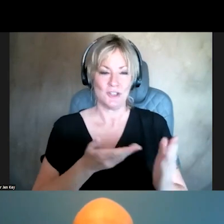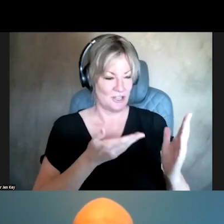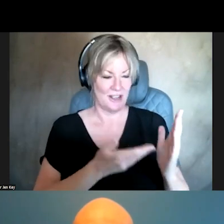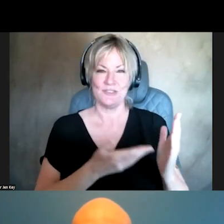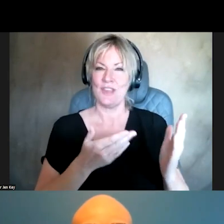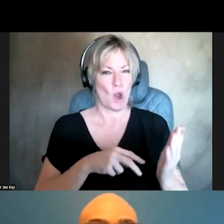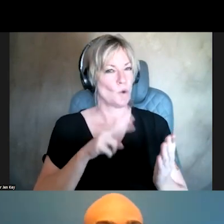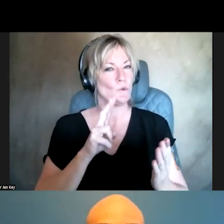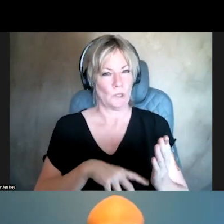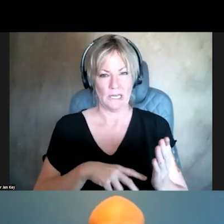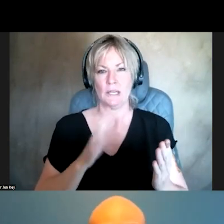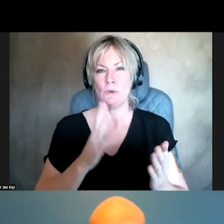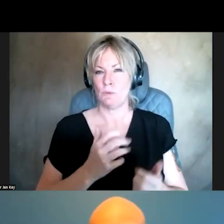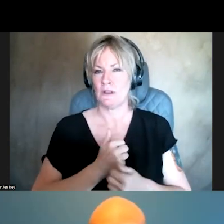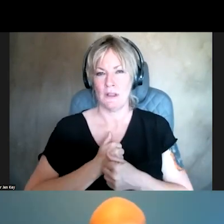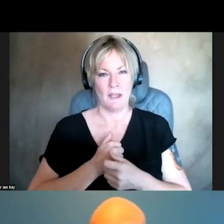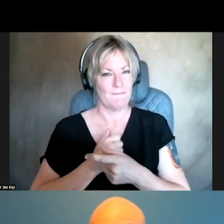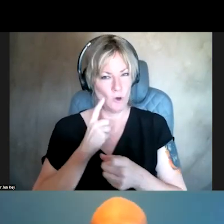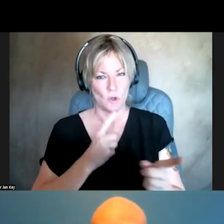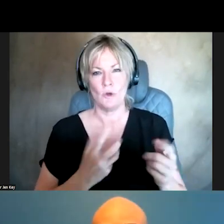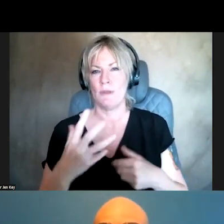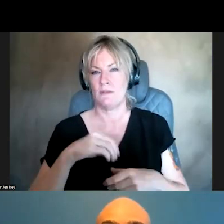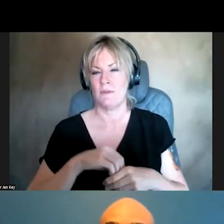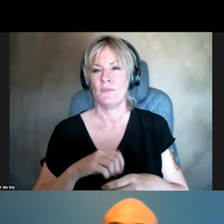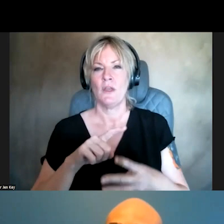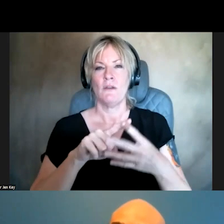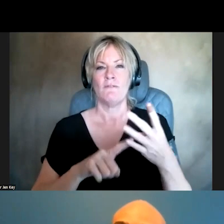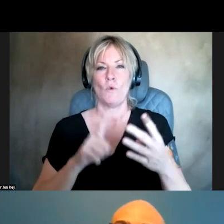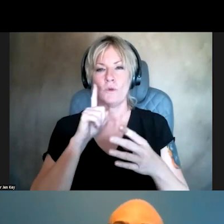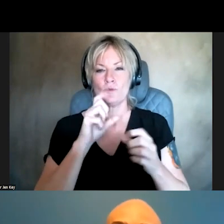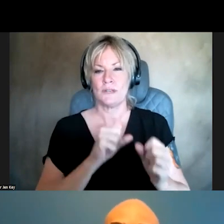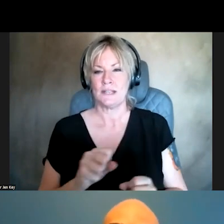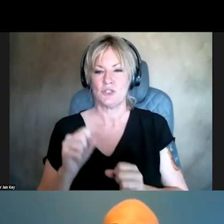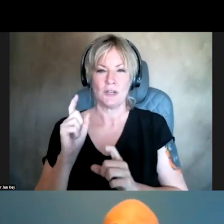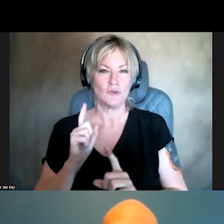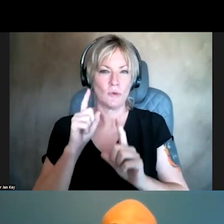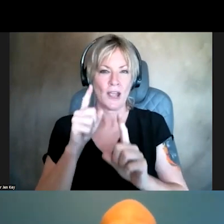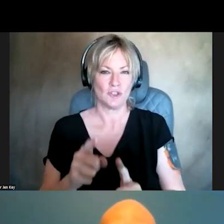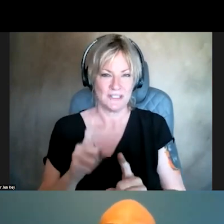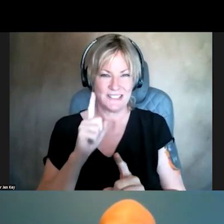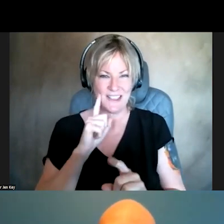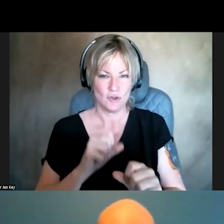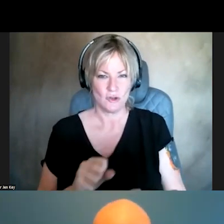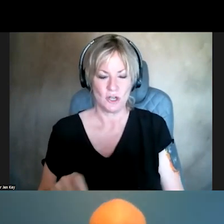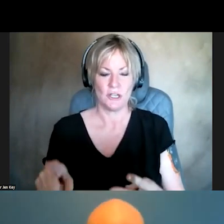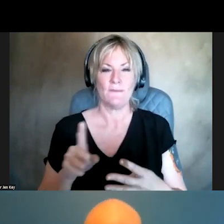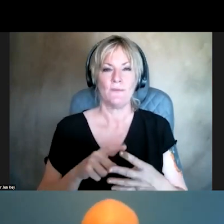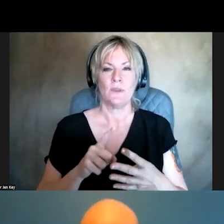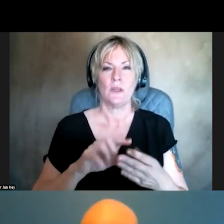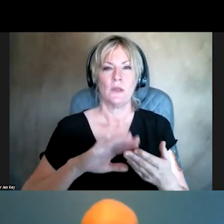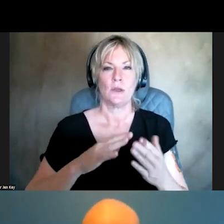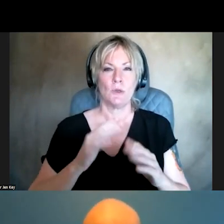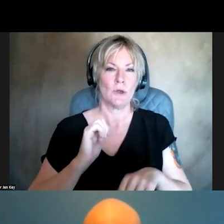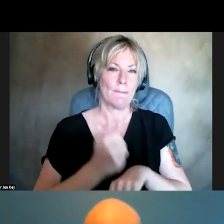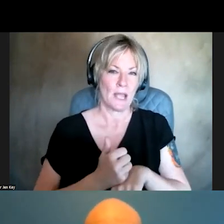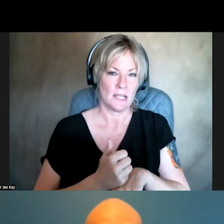go for that. We would love to have you engage with it. There are 4 strategic directions in this national strategy. The first one is community-based suicide